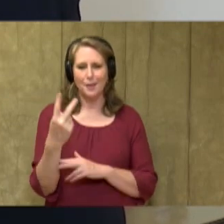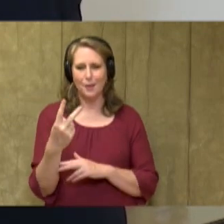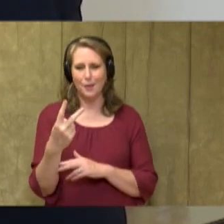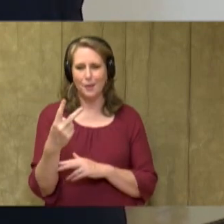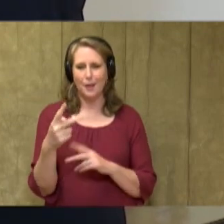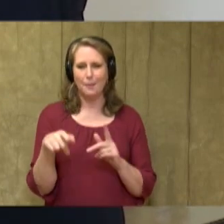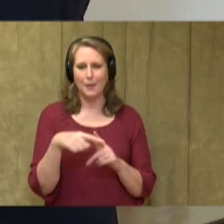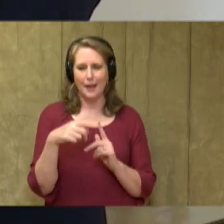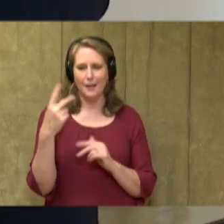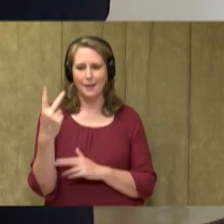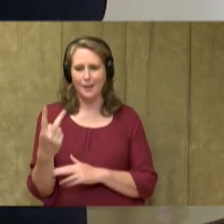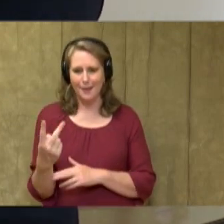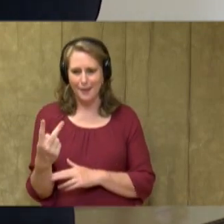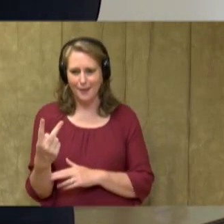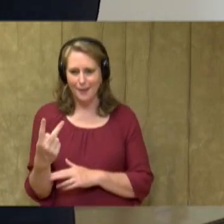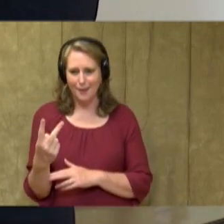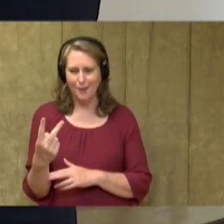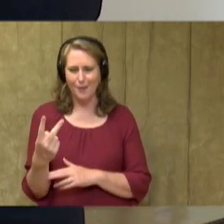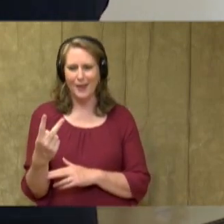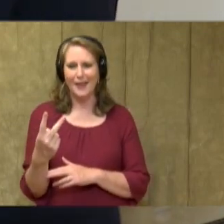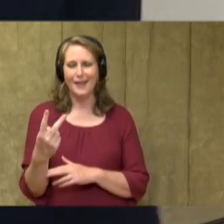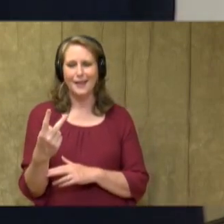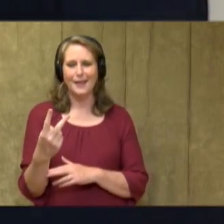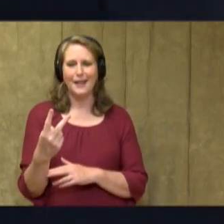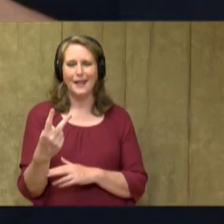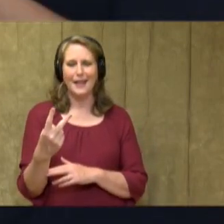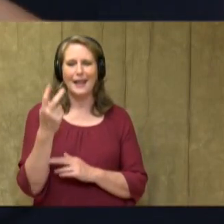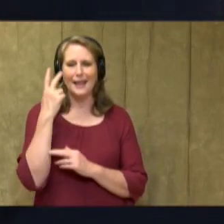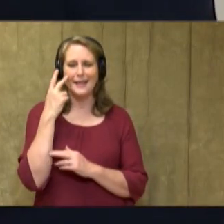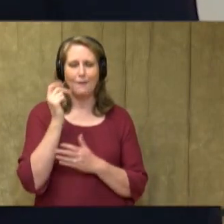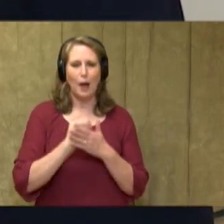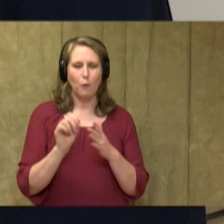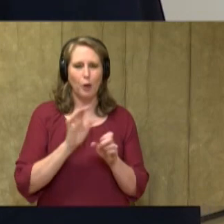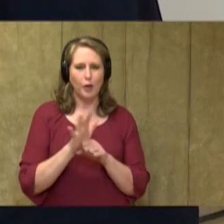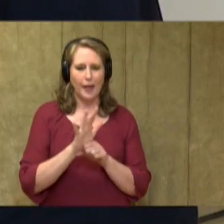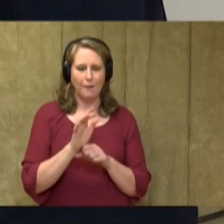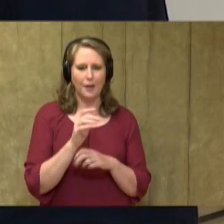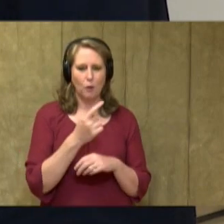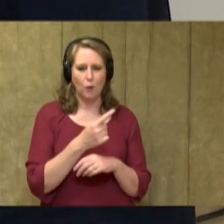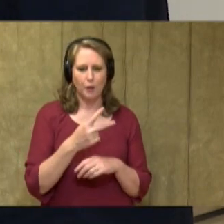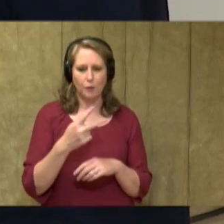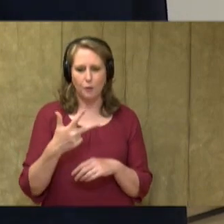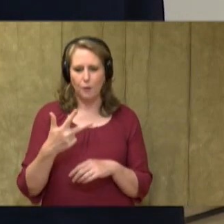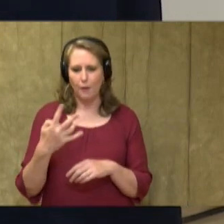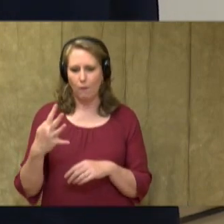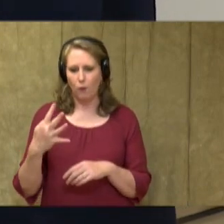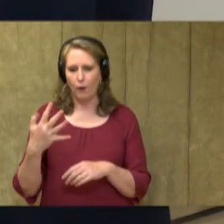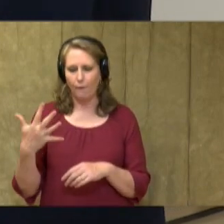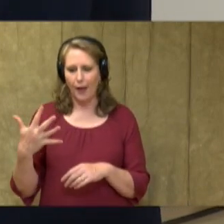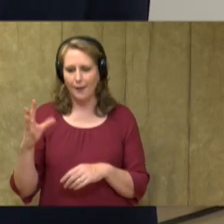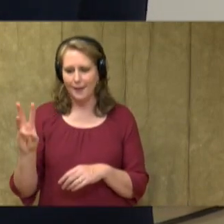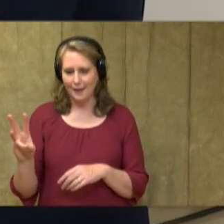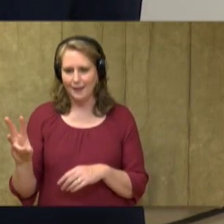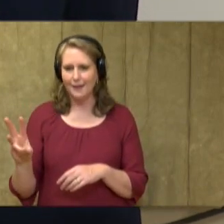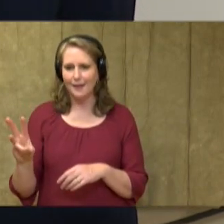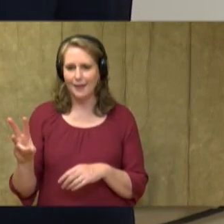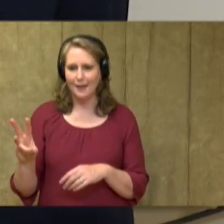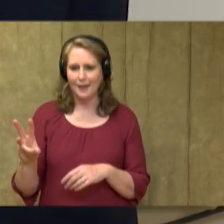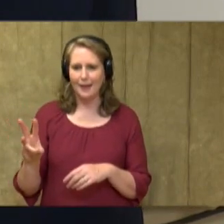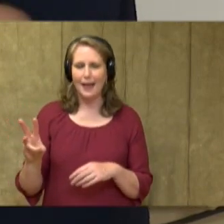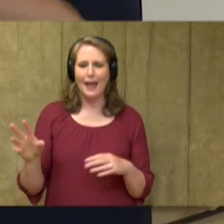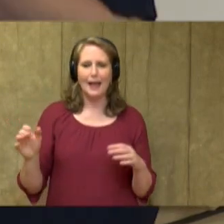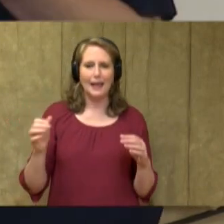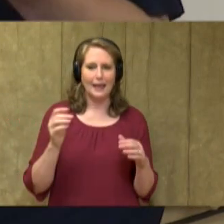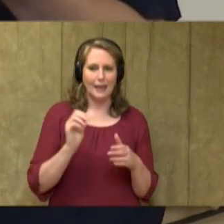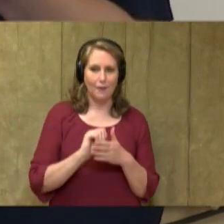plus 2 plus 2. All right, let's see if I wrote 6 2s. 1, 2, 3, 4, 5, 6. Well,